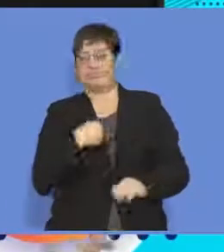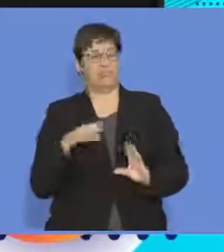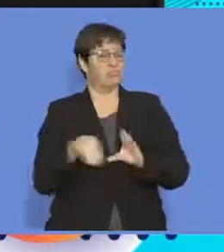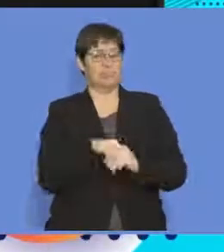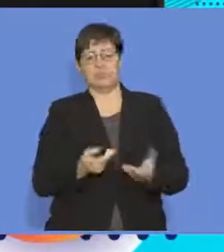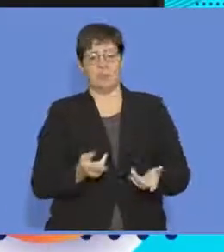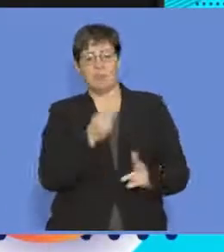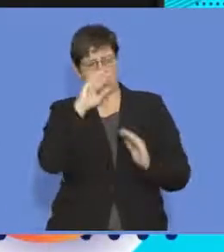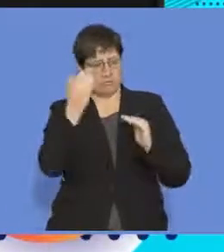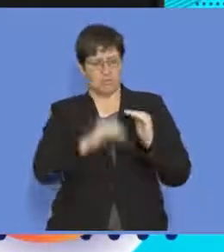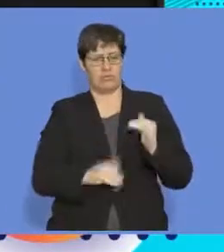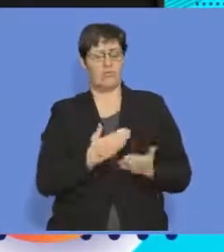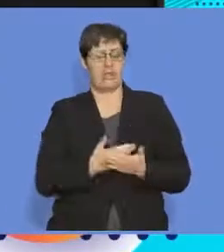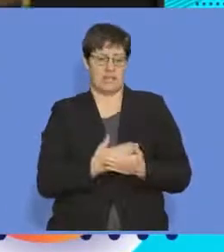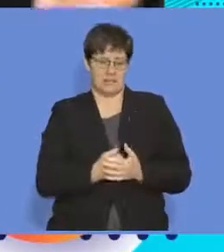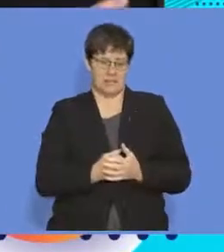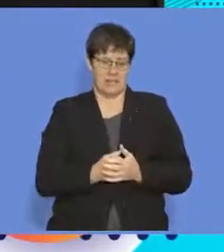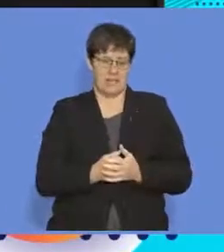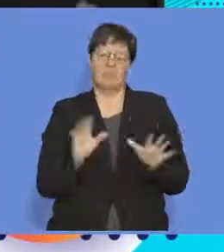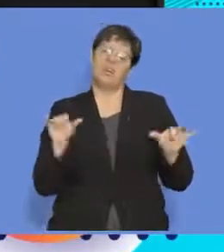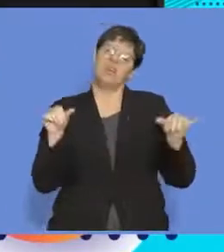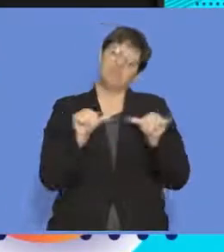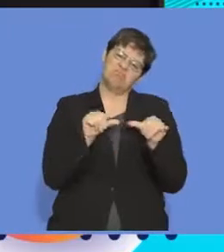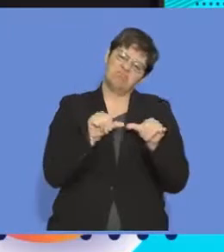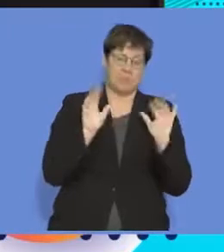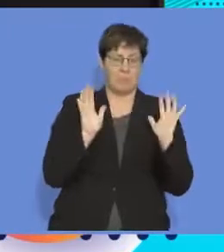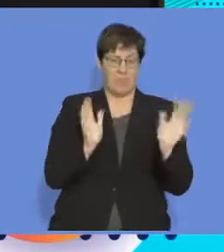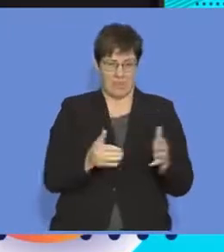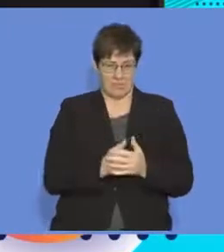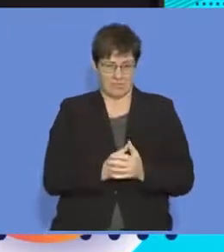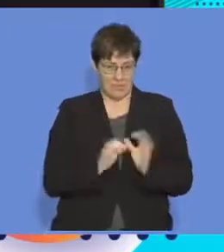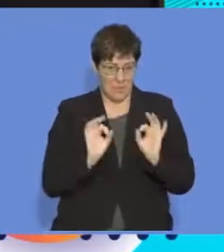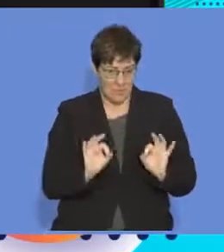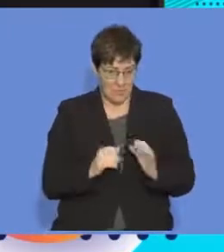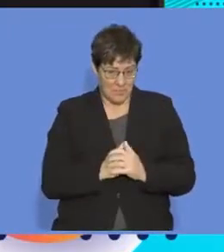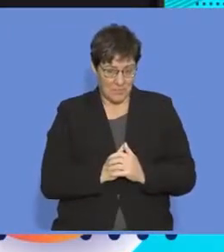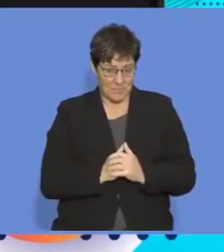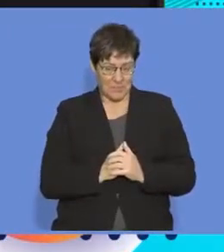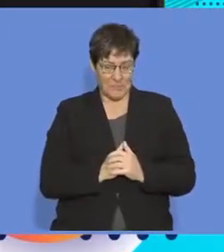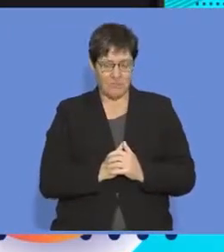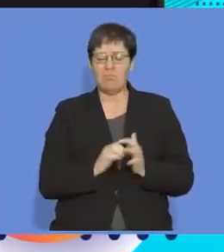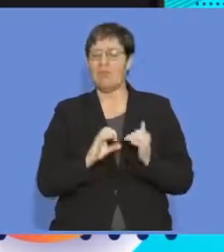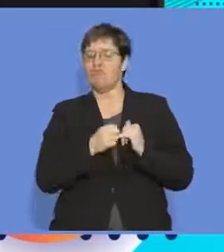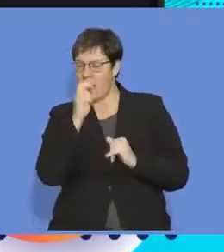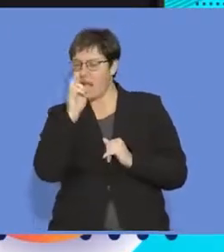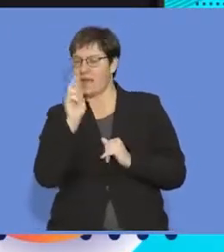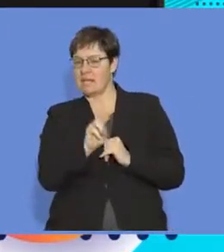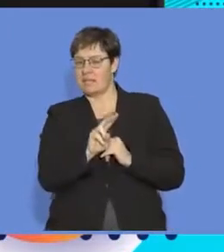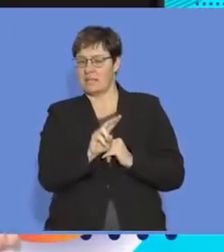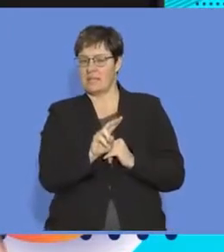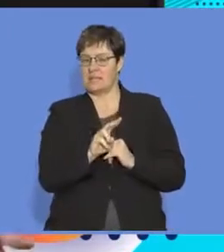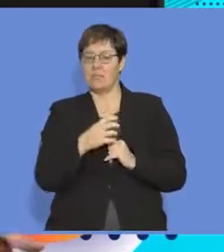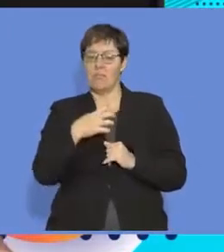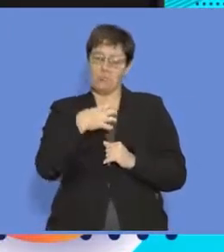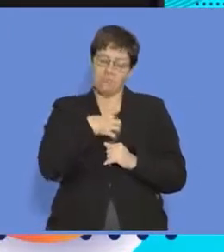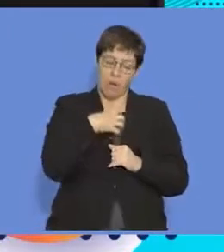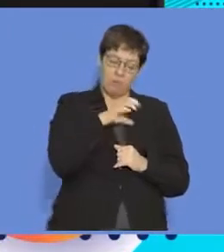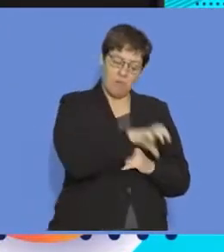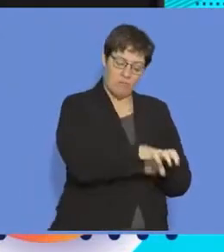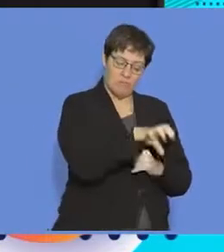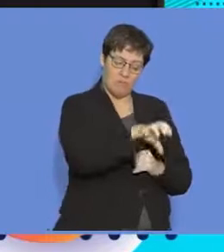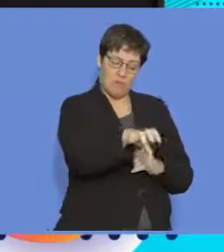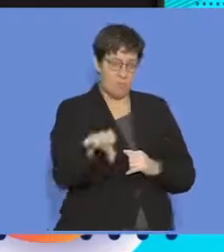will reduce that. That is just an estimation. Fantastic, okay? Try to see that in your own province. Can you